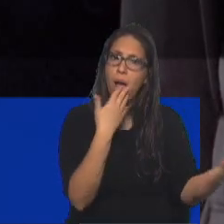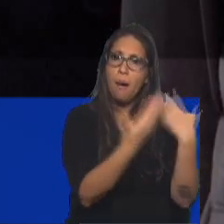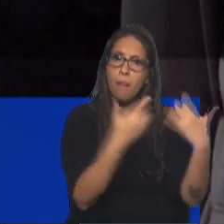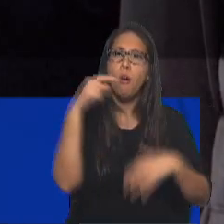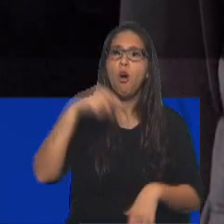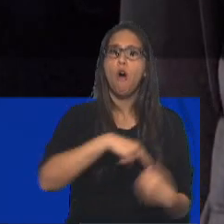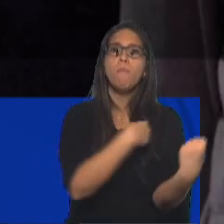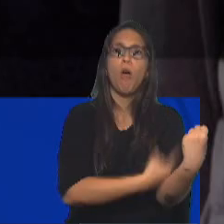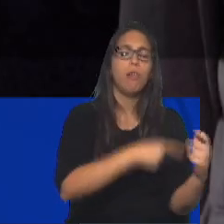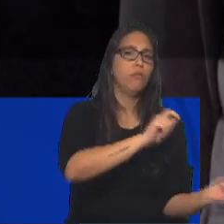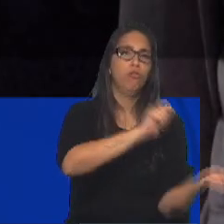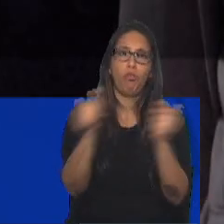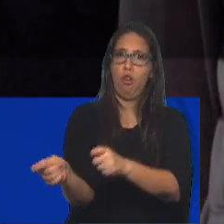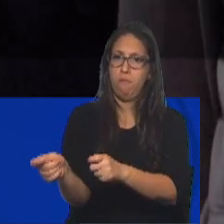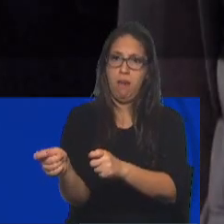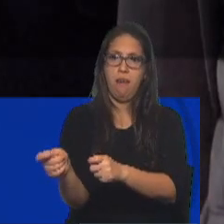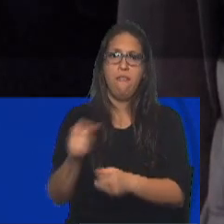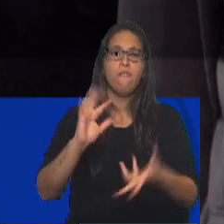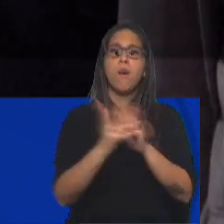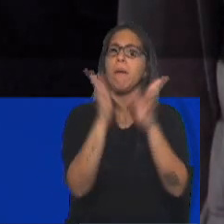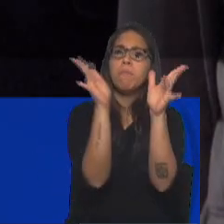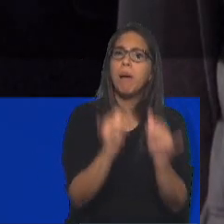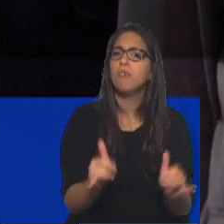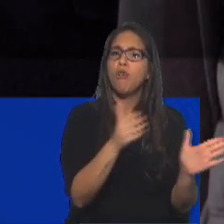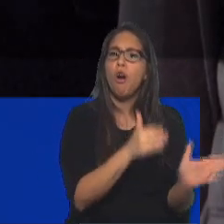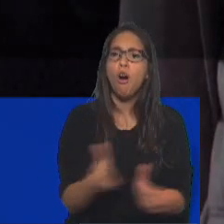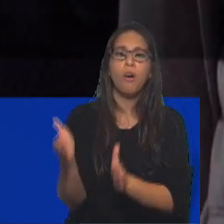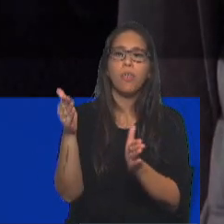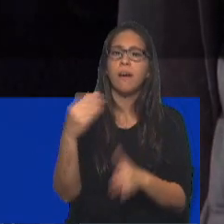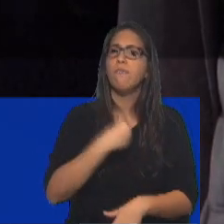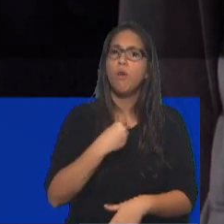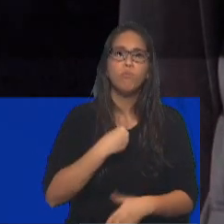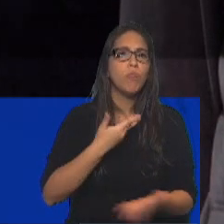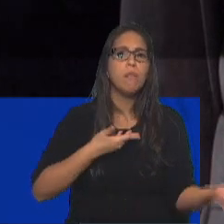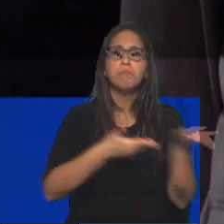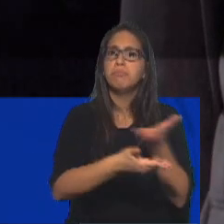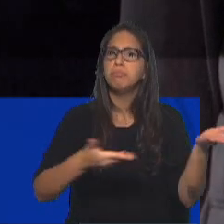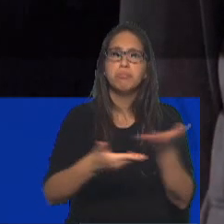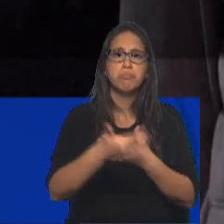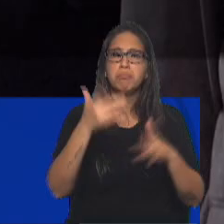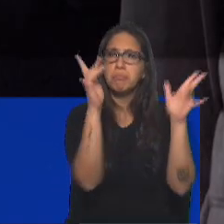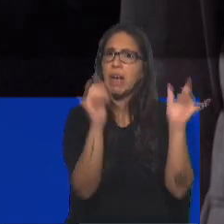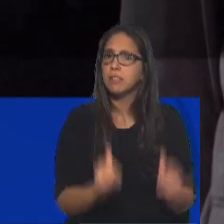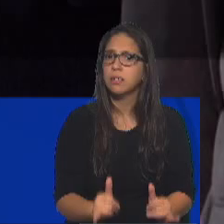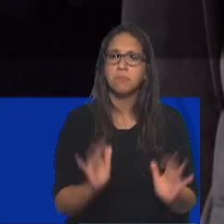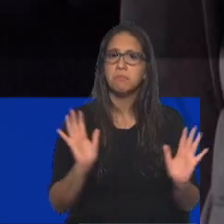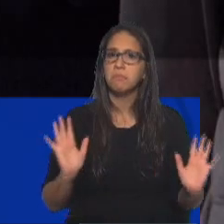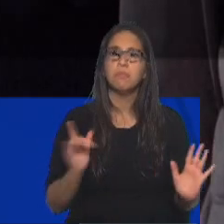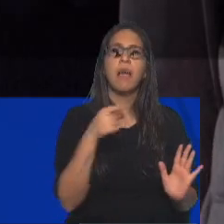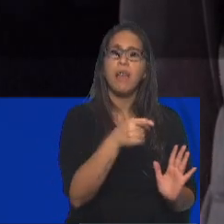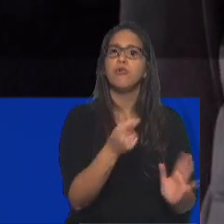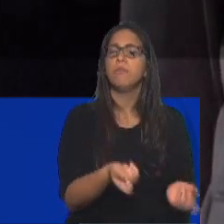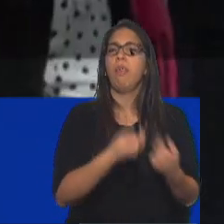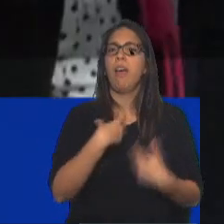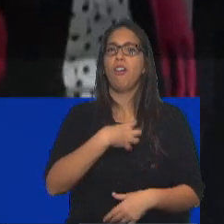will change hands in a peaceful and orderly manner, with goodwill on all sides. That is something that should give us all confidence in